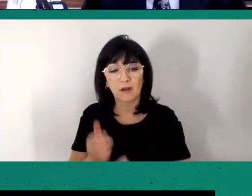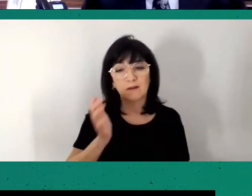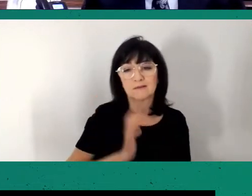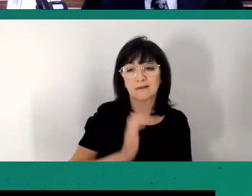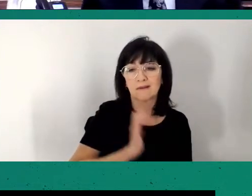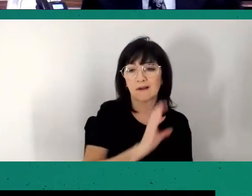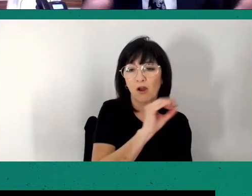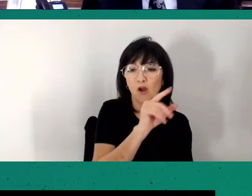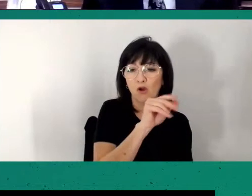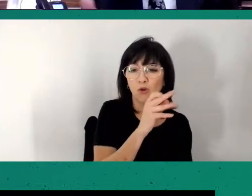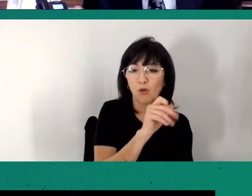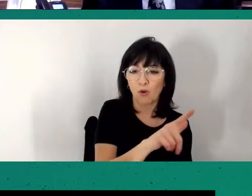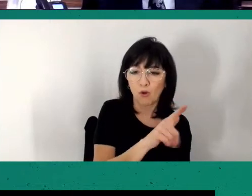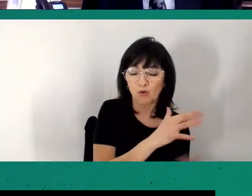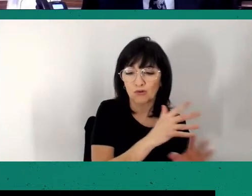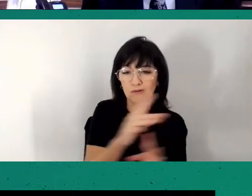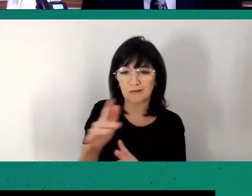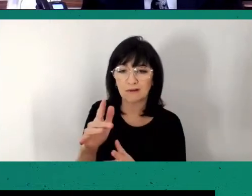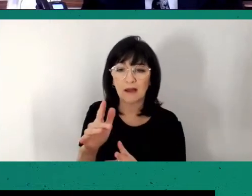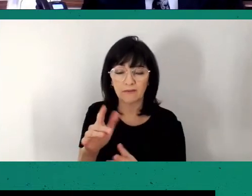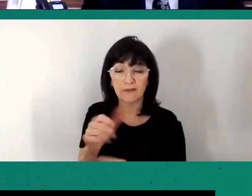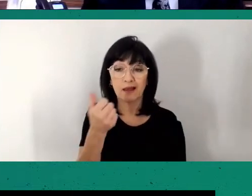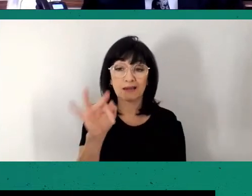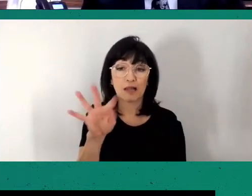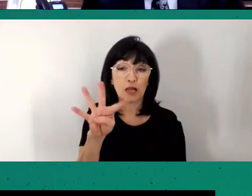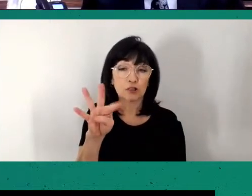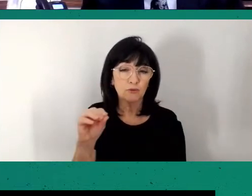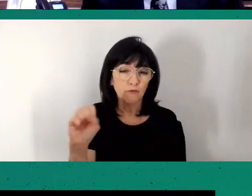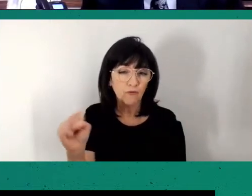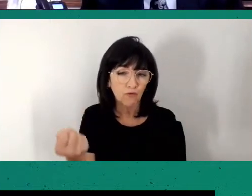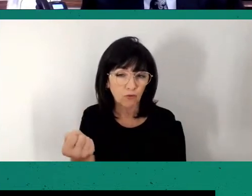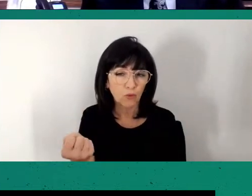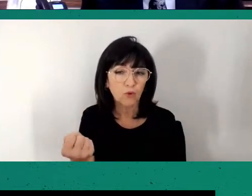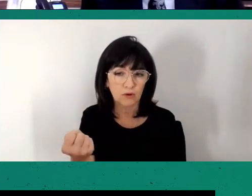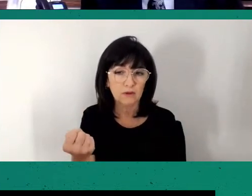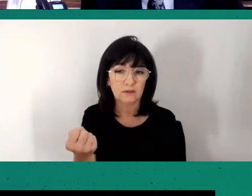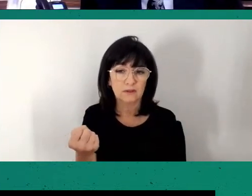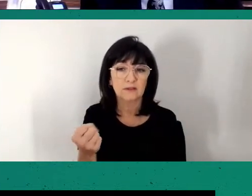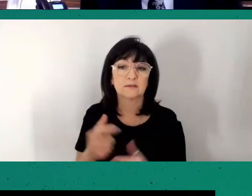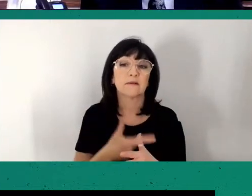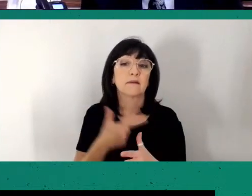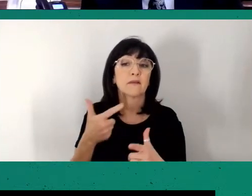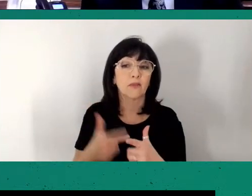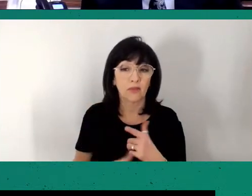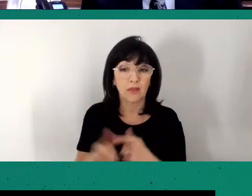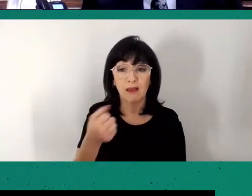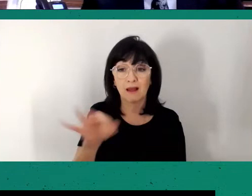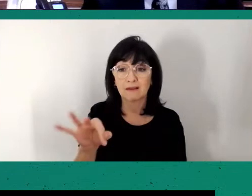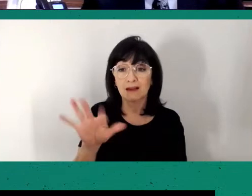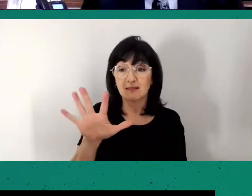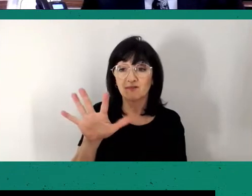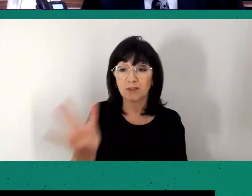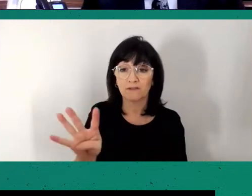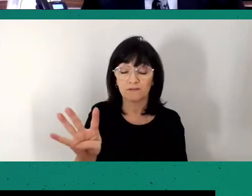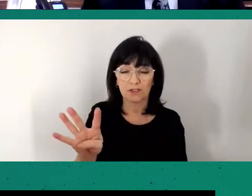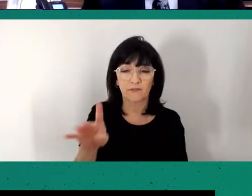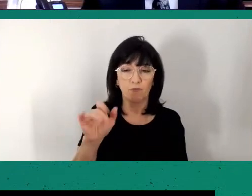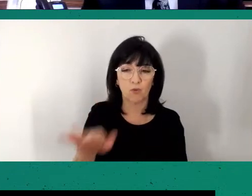through the end of the 1940s, which will, before the Brown decision in 1954, which we'll pick